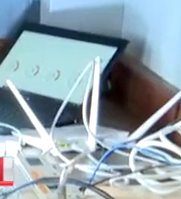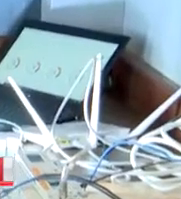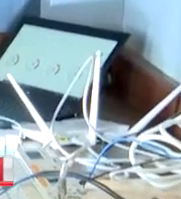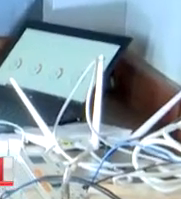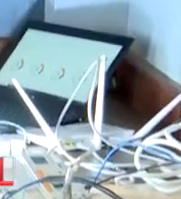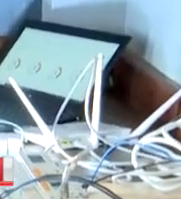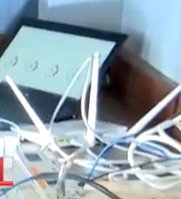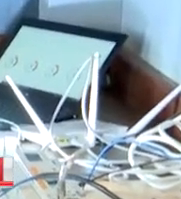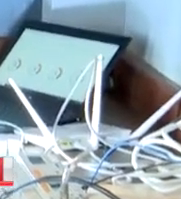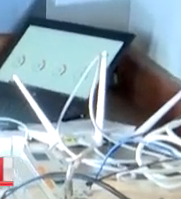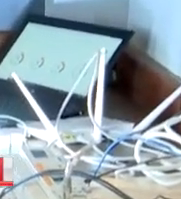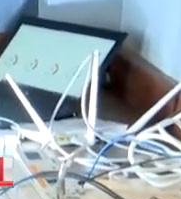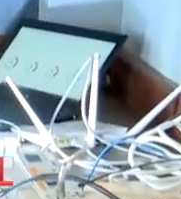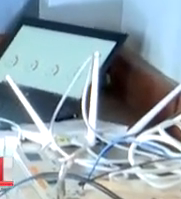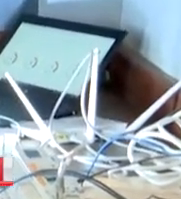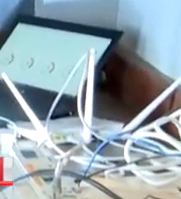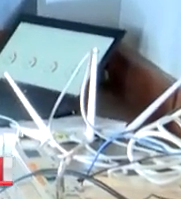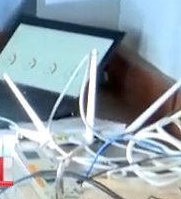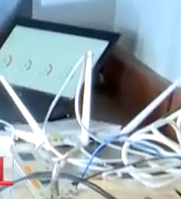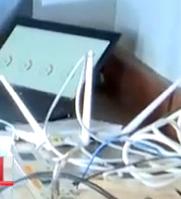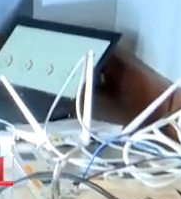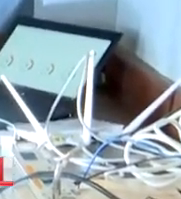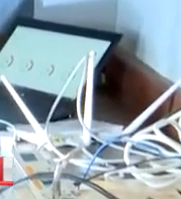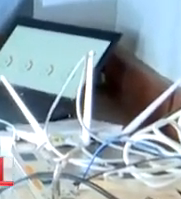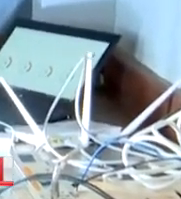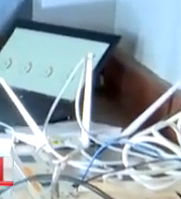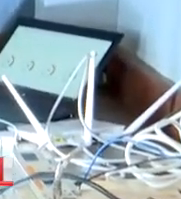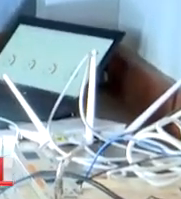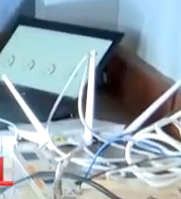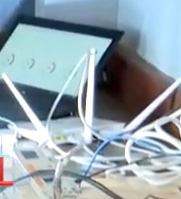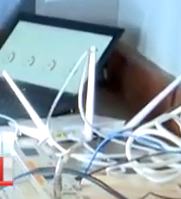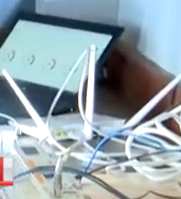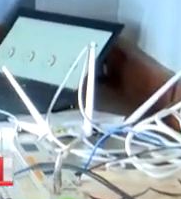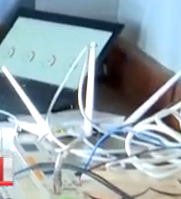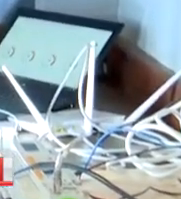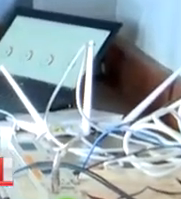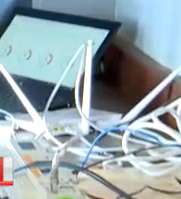contents remotely, send them back to Revenue Stadia servers.